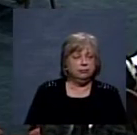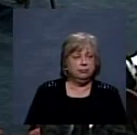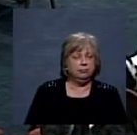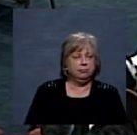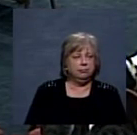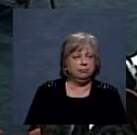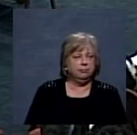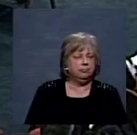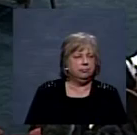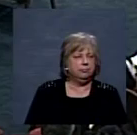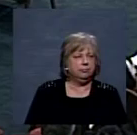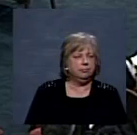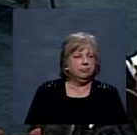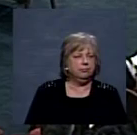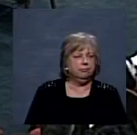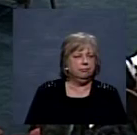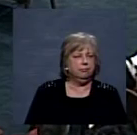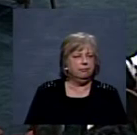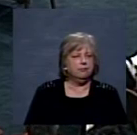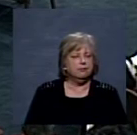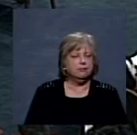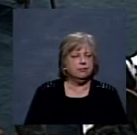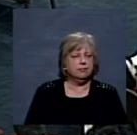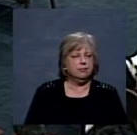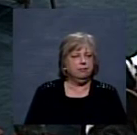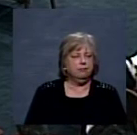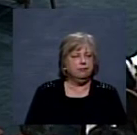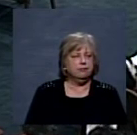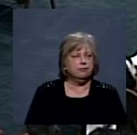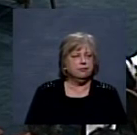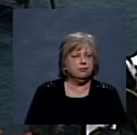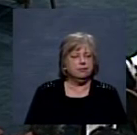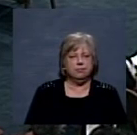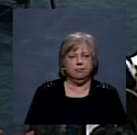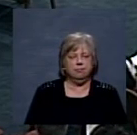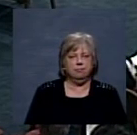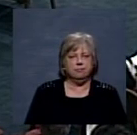They said it wasn't sufficient. I'd like to hear from staff.